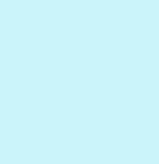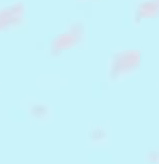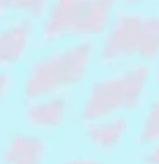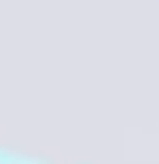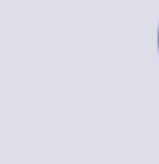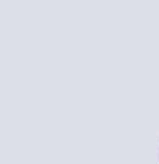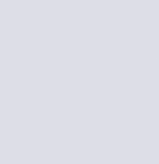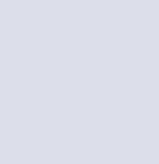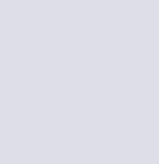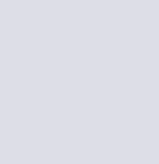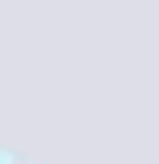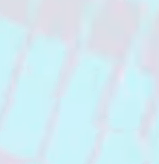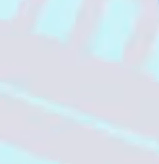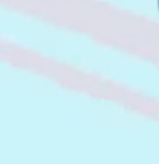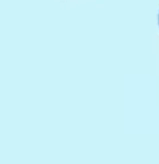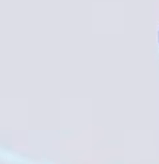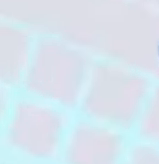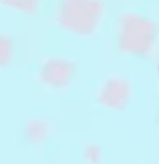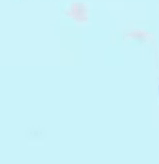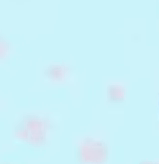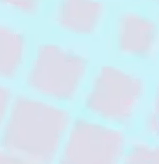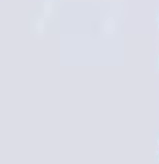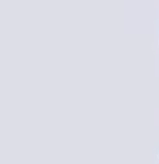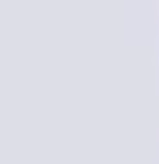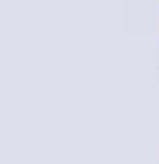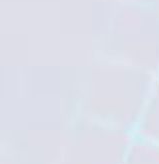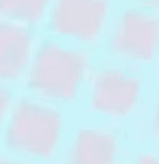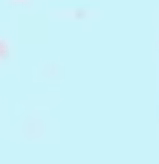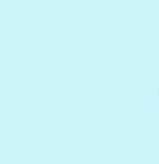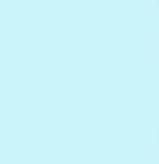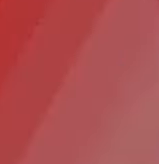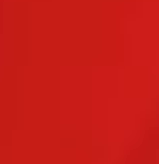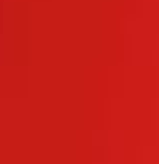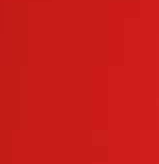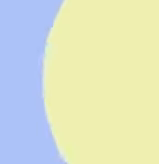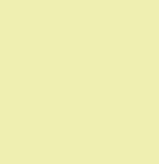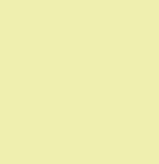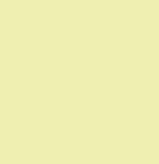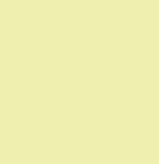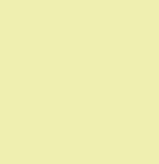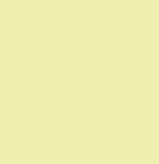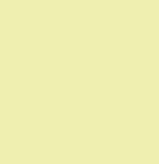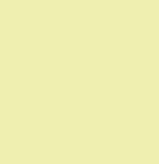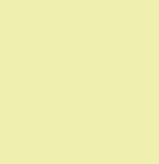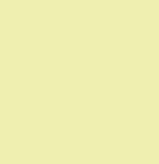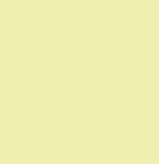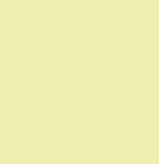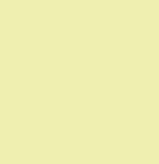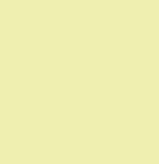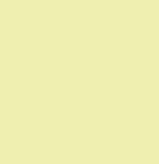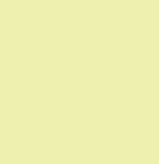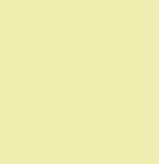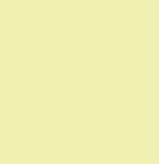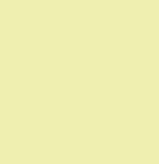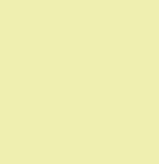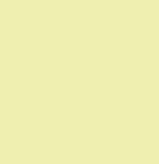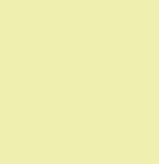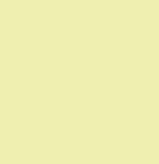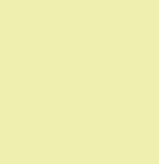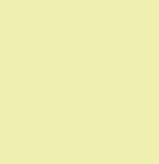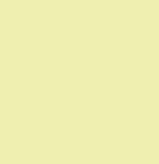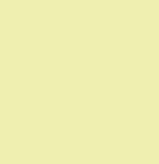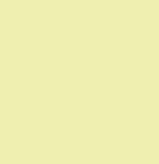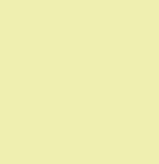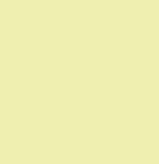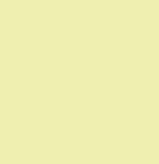youtube.com/GMA News for free and premium content at your fingertips. Hatid sa inyo ng GMA News and Public Affairs